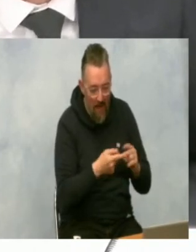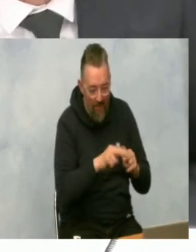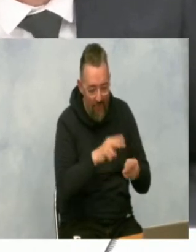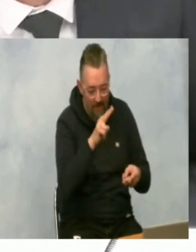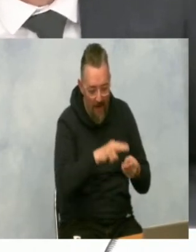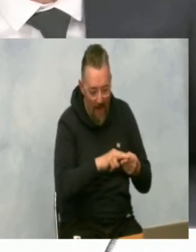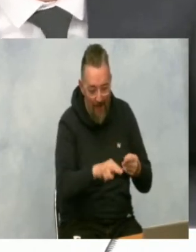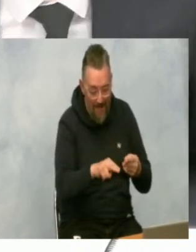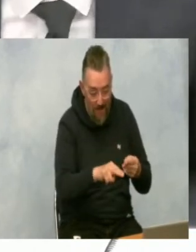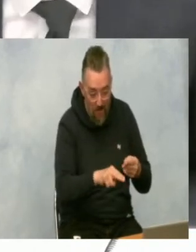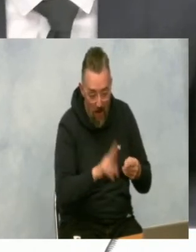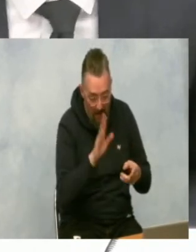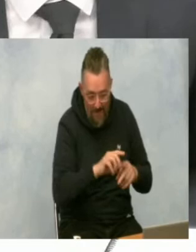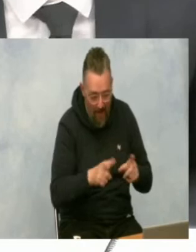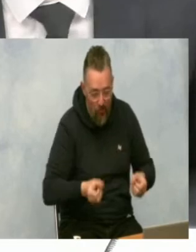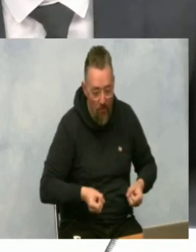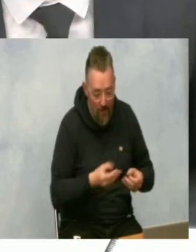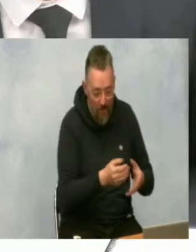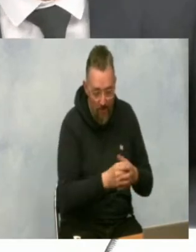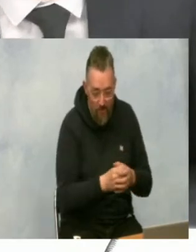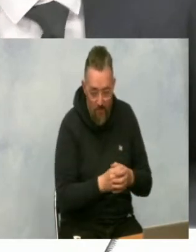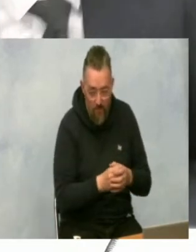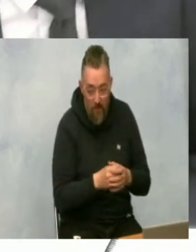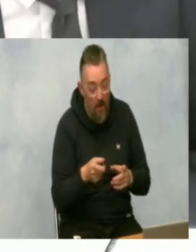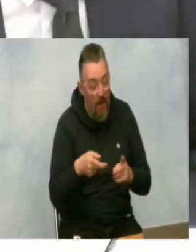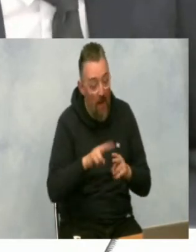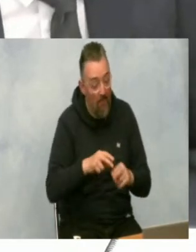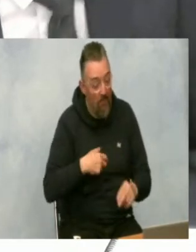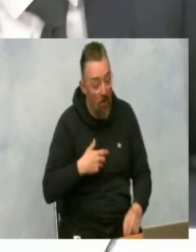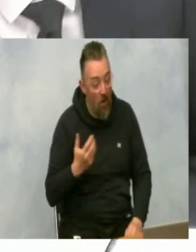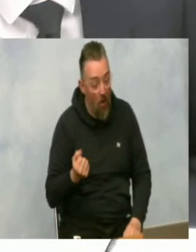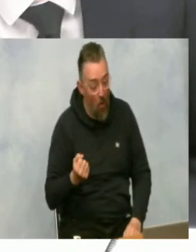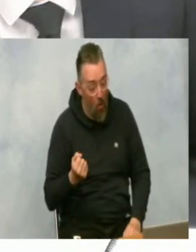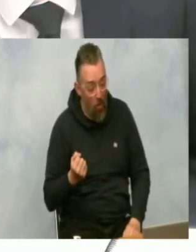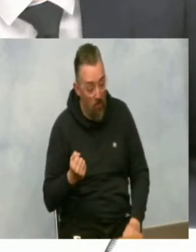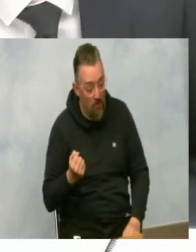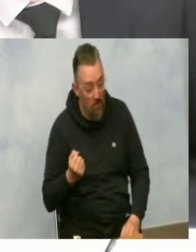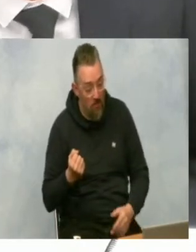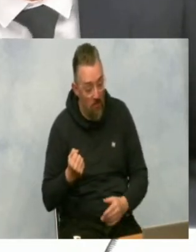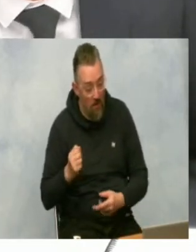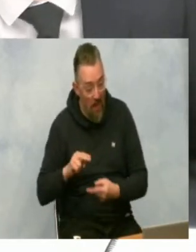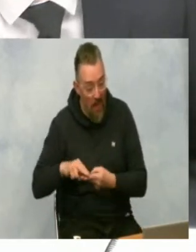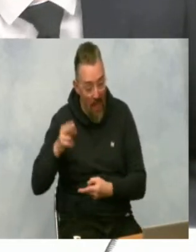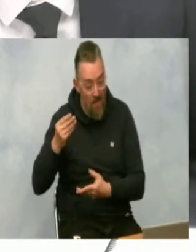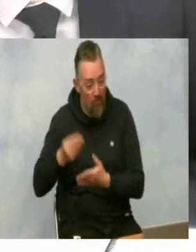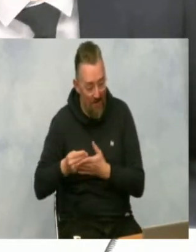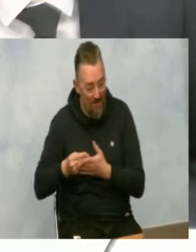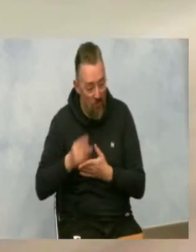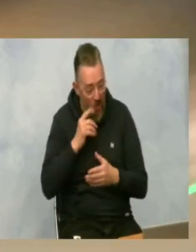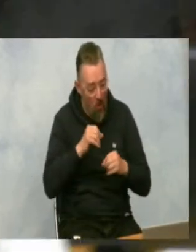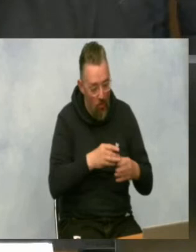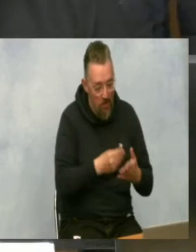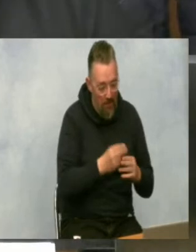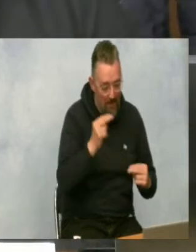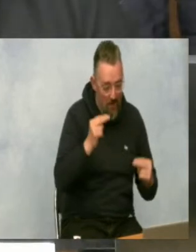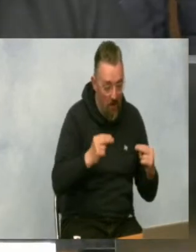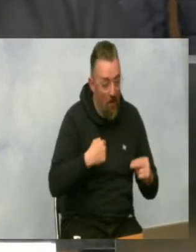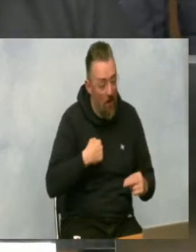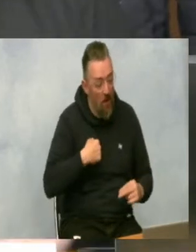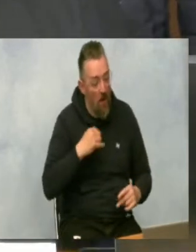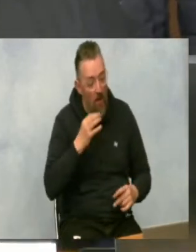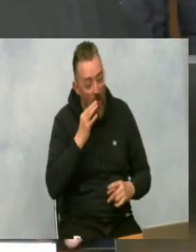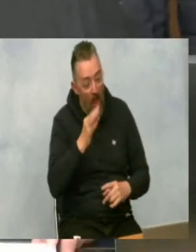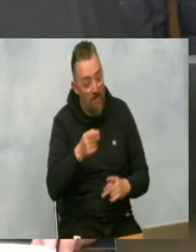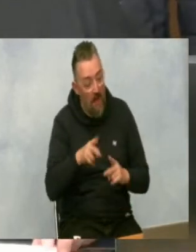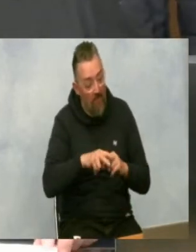full. So we could hold out for a higher price, but it would be costing us money in the longer term. And one of the questions that I asked, if the land is going to